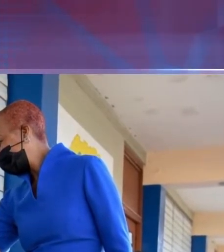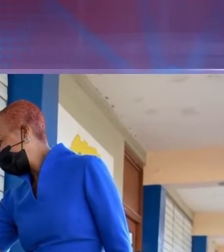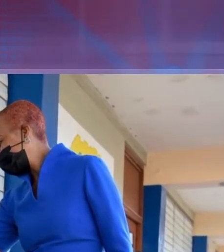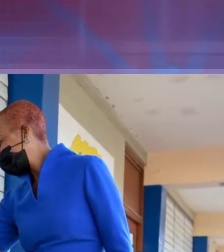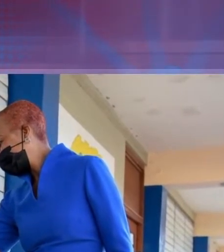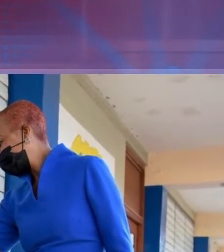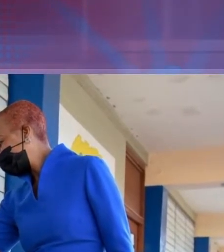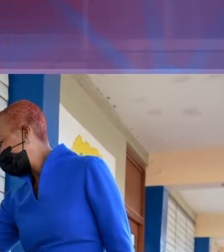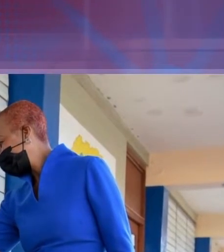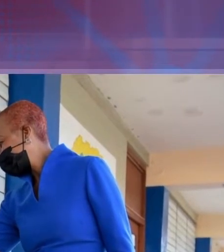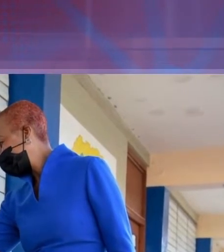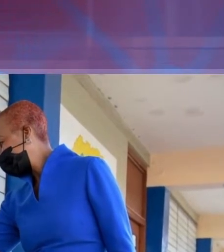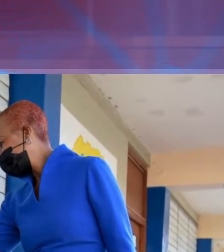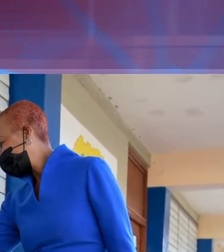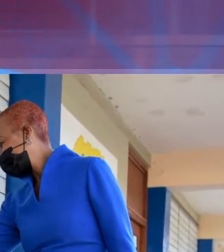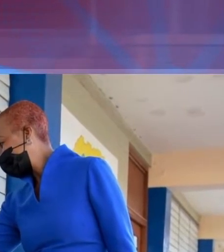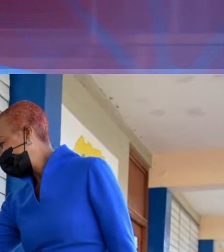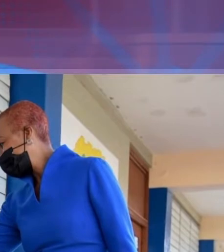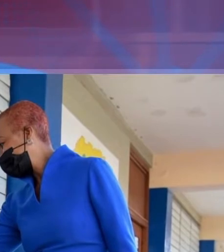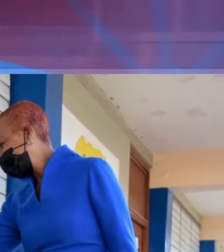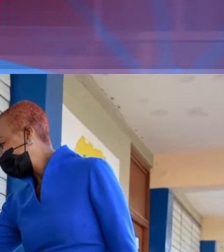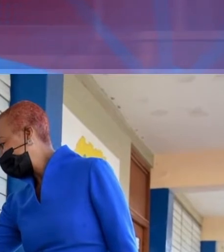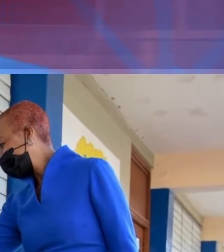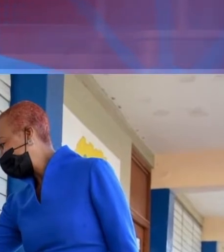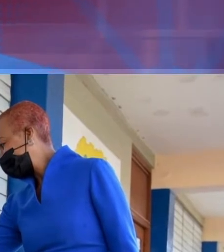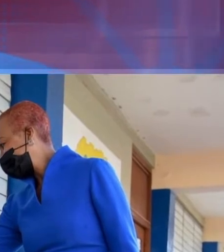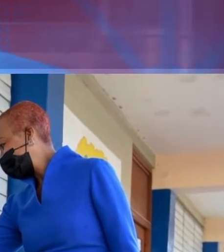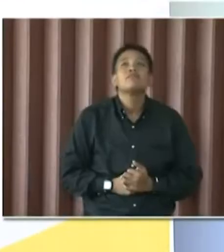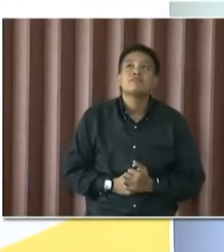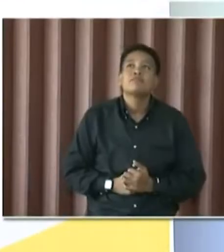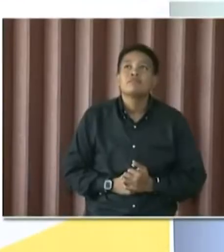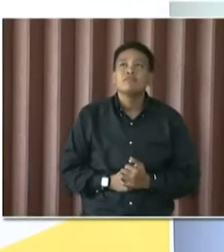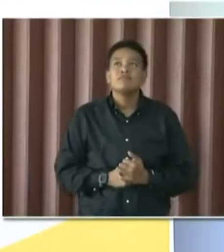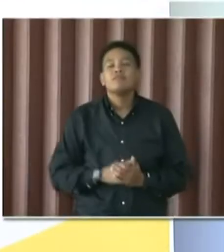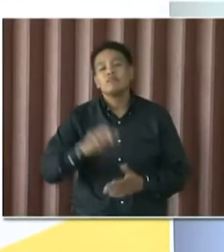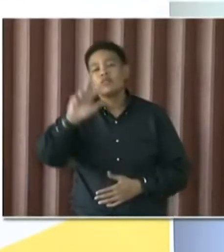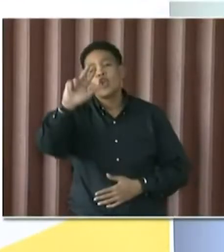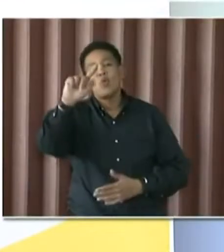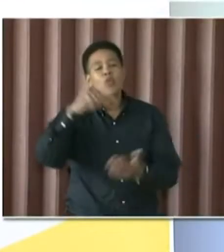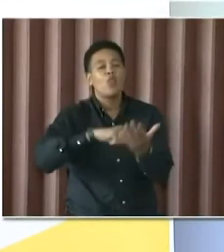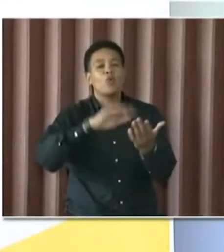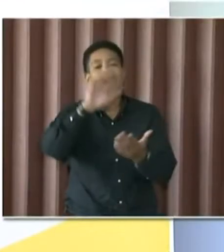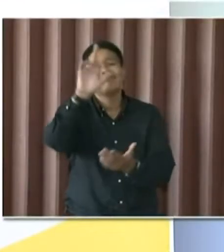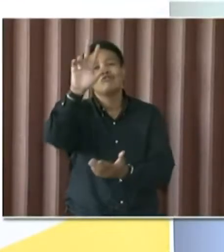31,479 of the students were placed in one of their preferred schools.